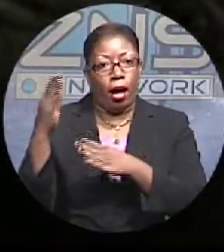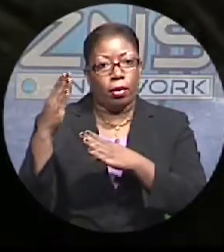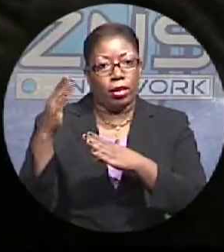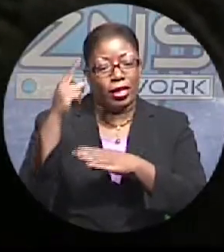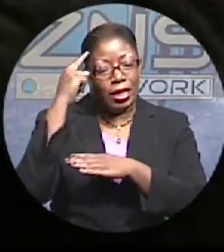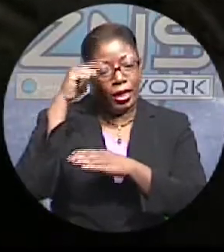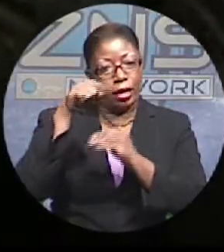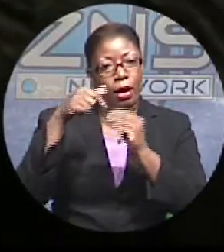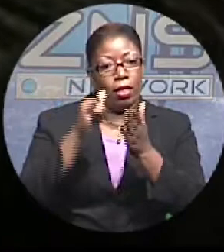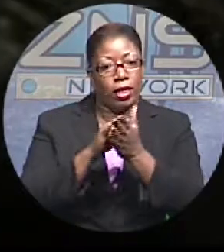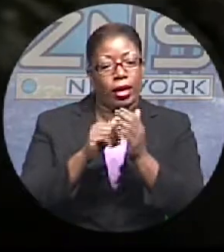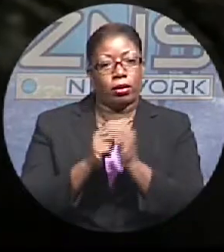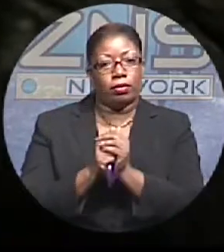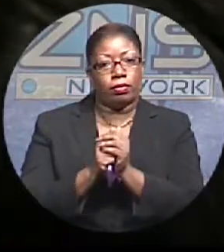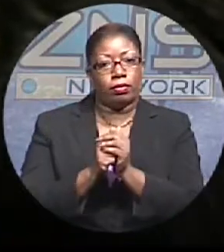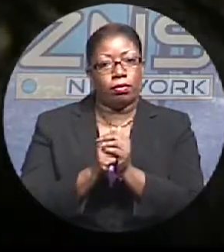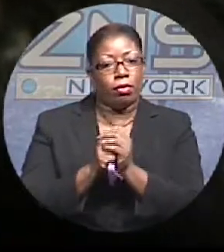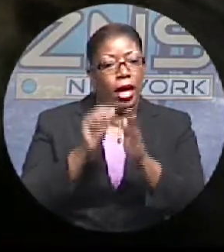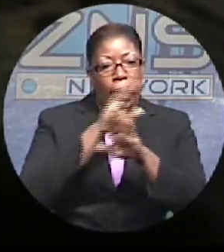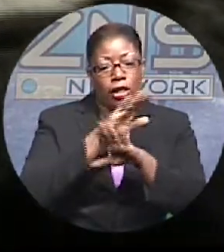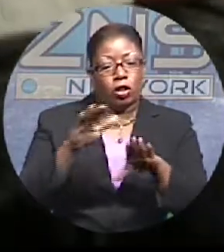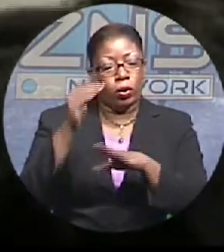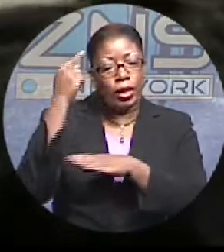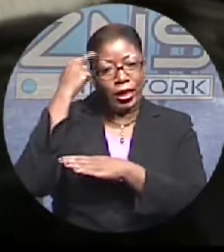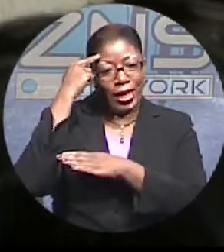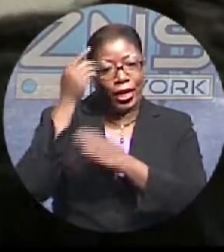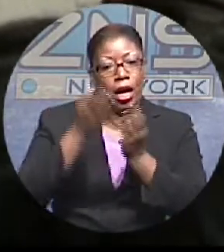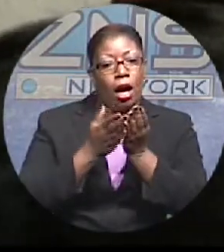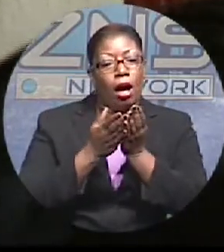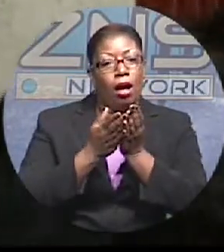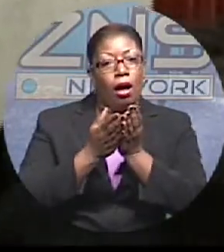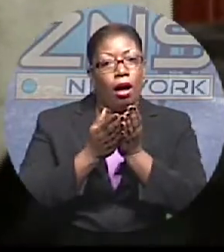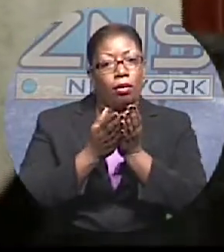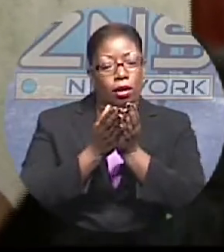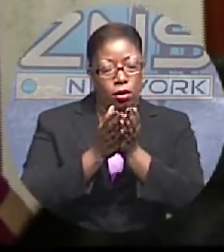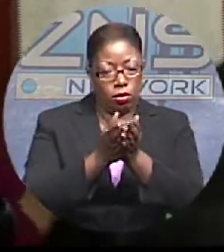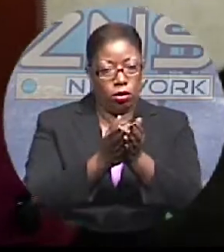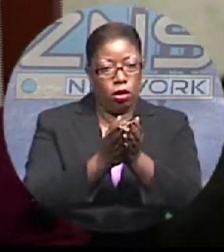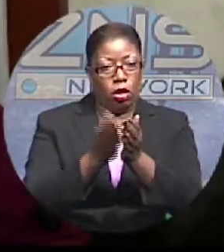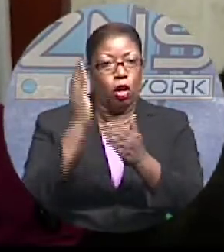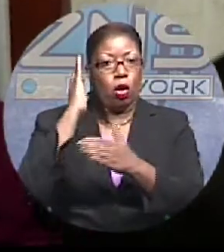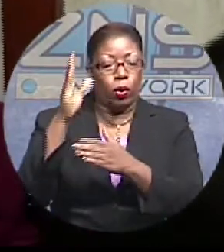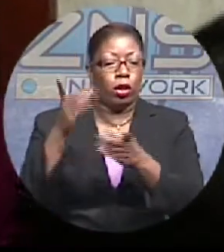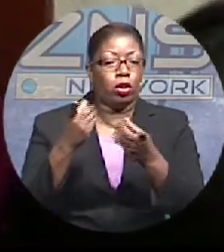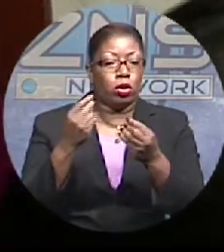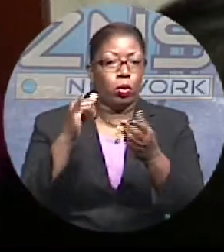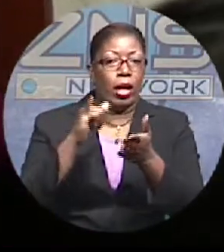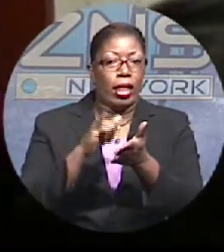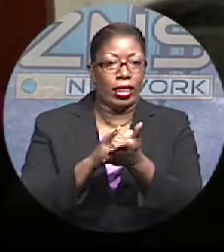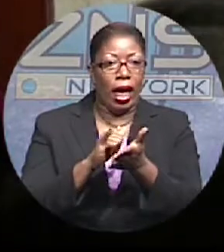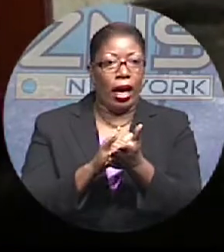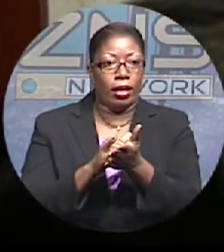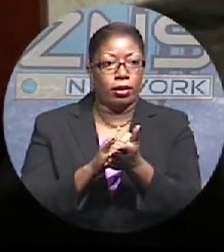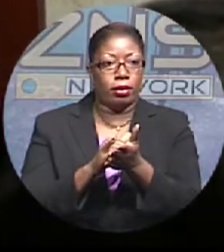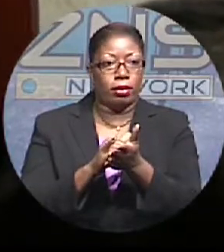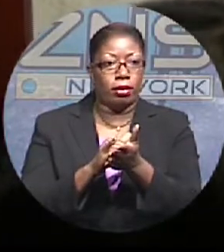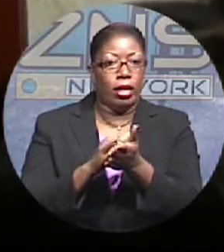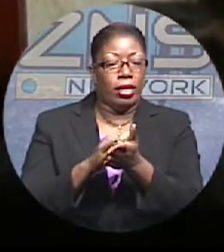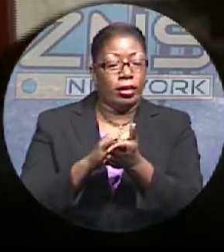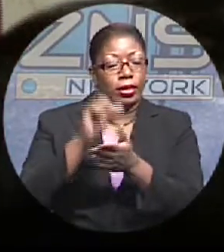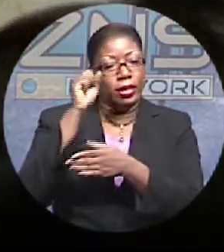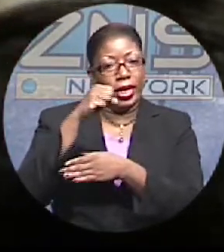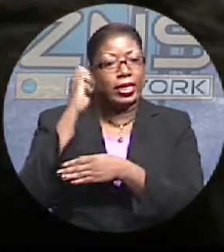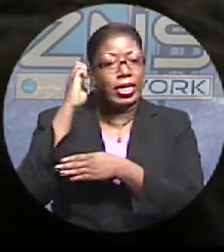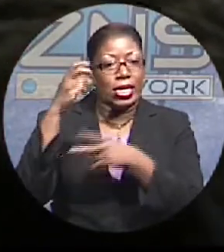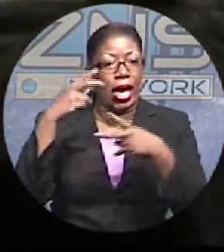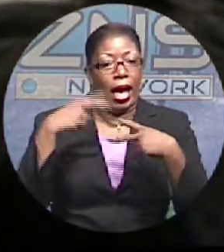think that Carnival would do something like that, I don't think so. But the senator has raised it. Obviously, he has an opinion.